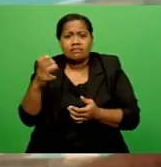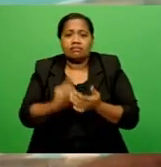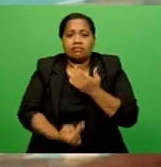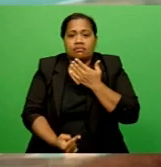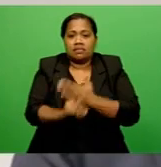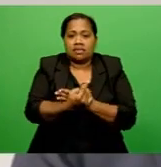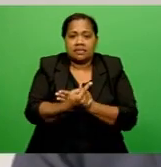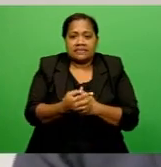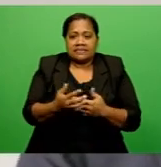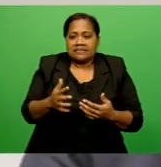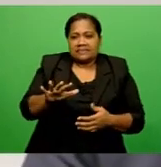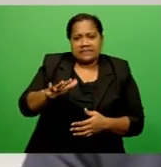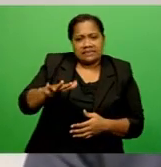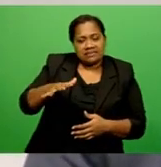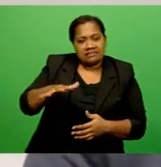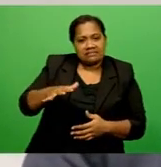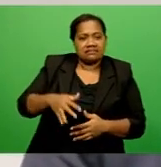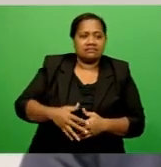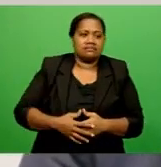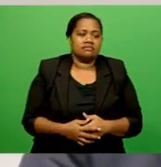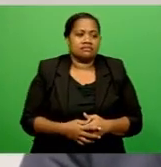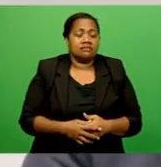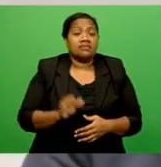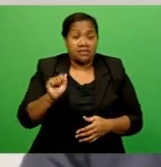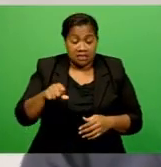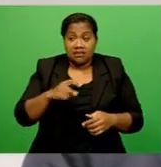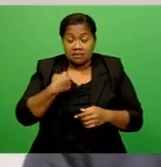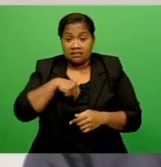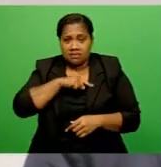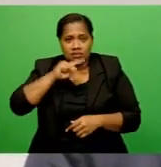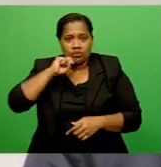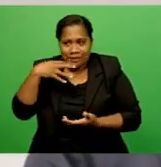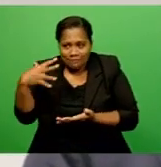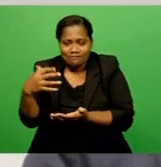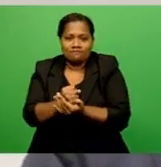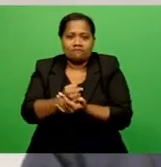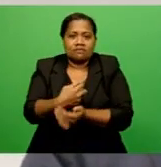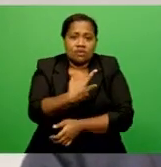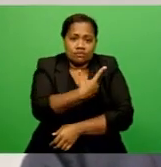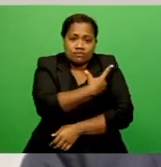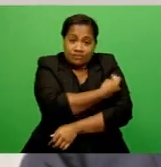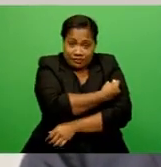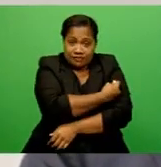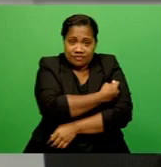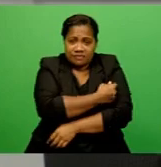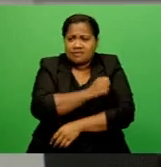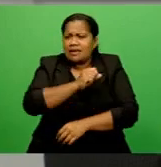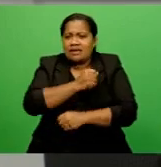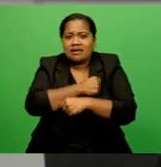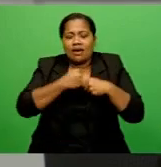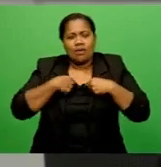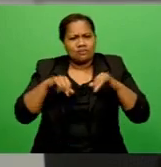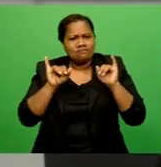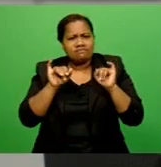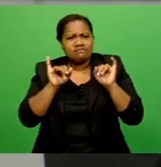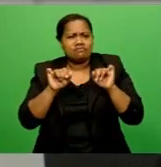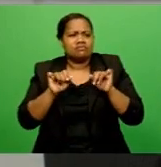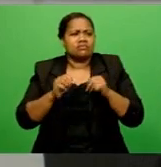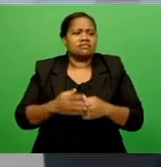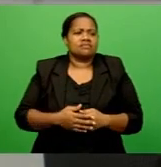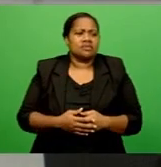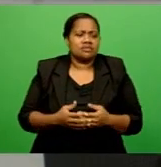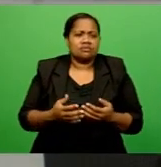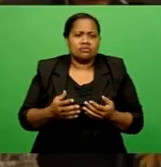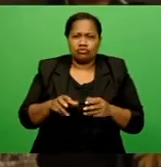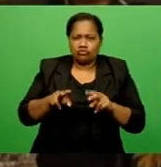all the boxes. The vaccines, we will get the vaccines. Of course, it's our issue to deal with the issue of when it